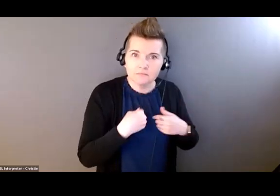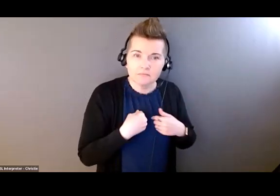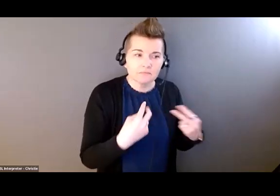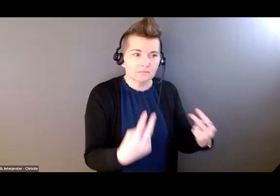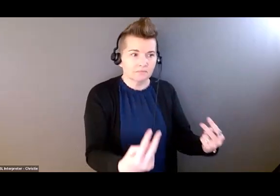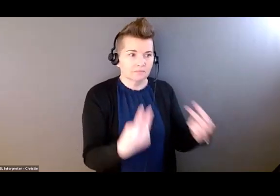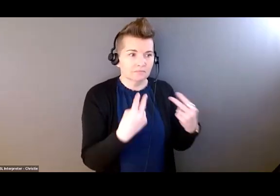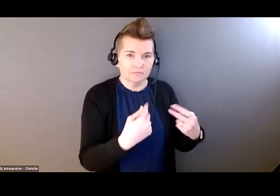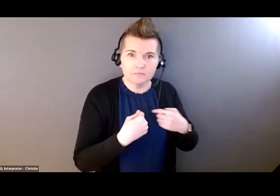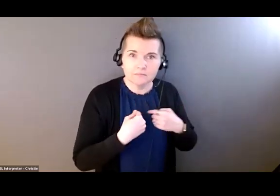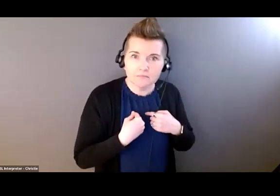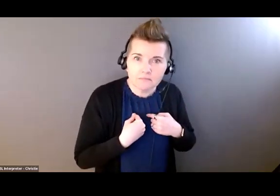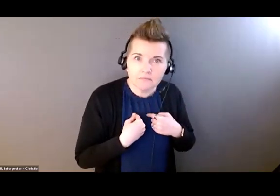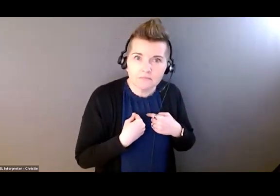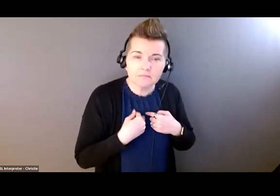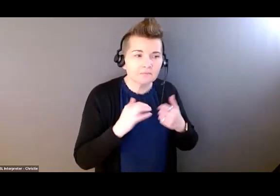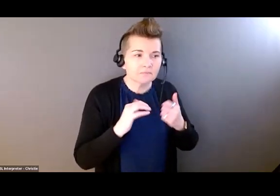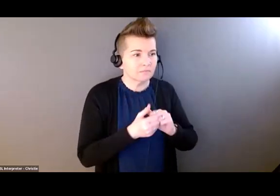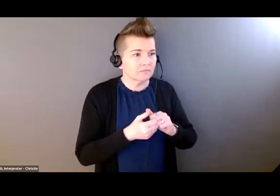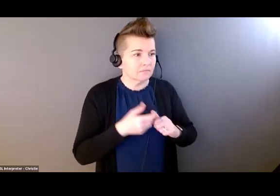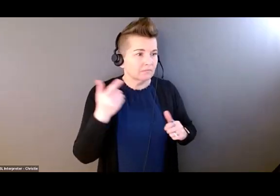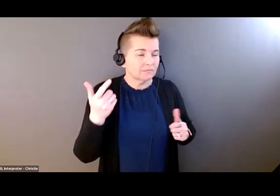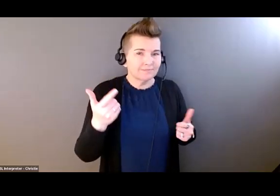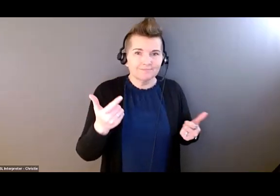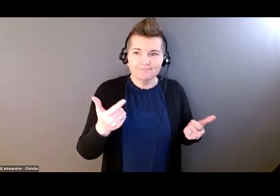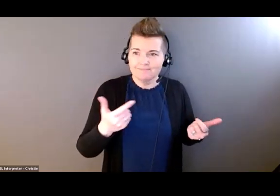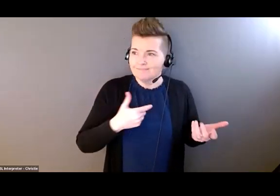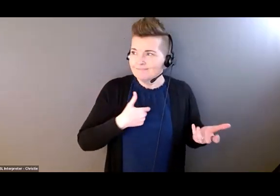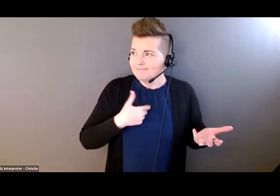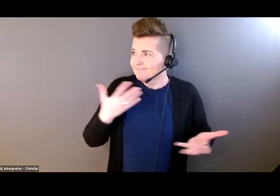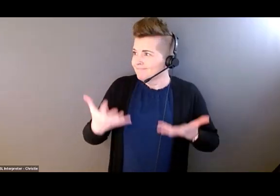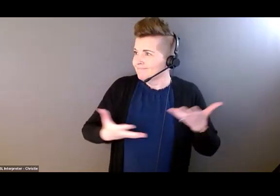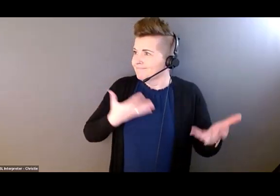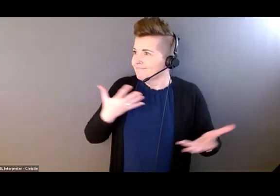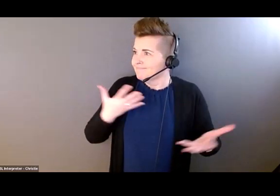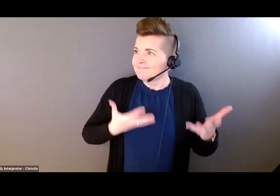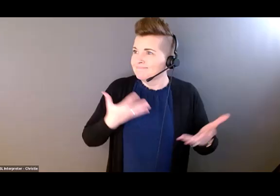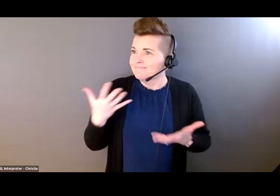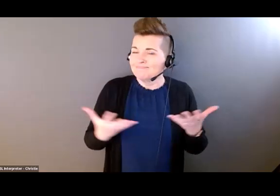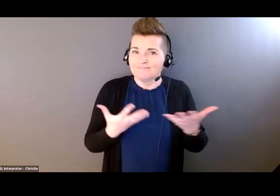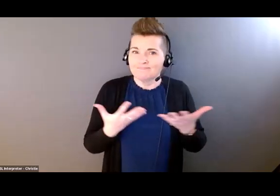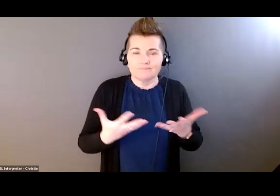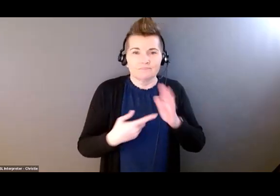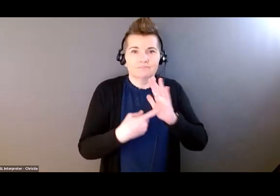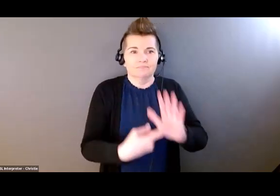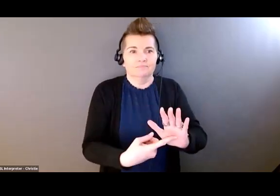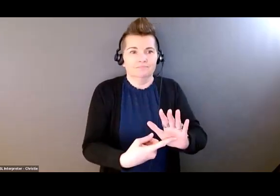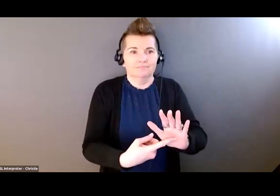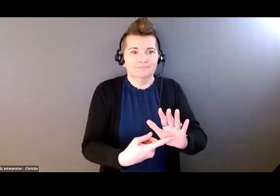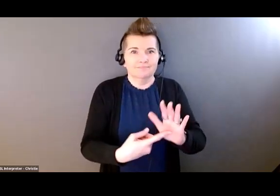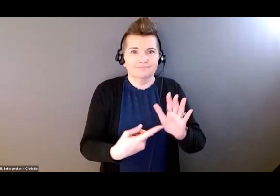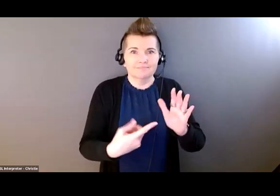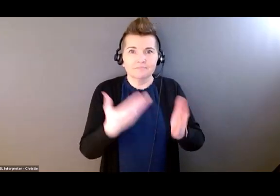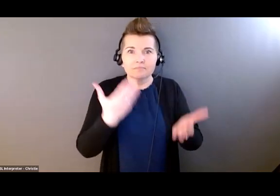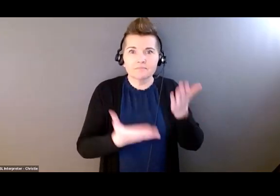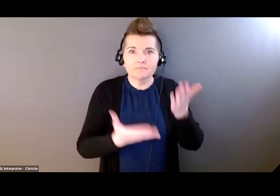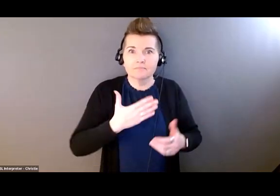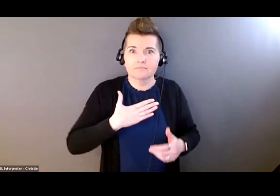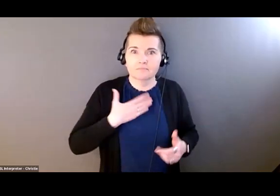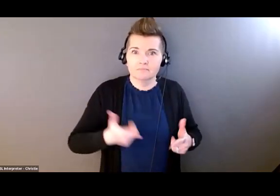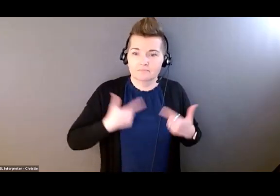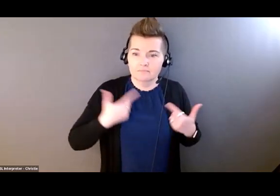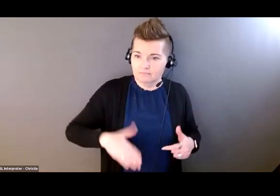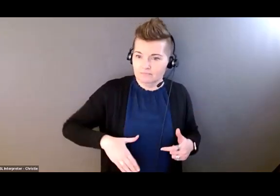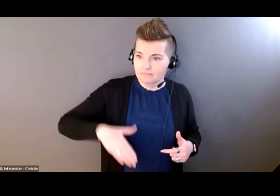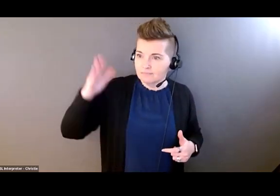flavor. There'll be something else that comes after equity. And as we keep making all these shifts, people don't necessarily keep